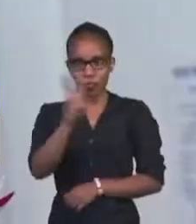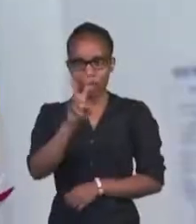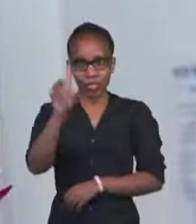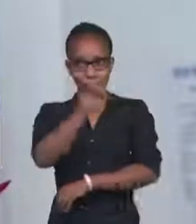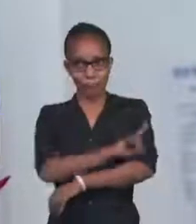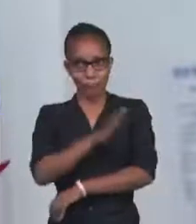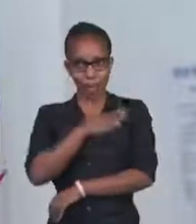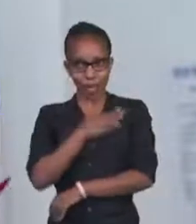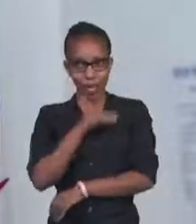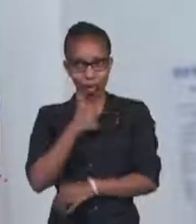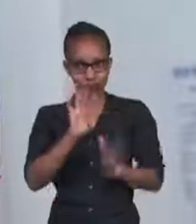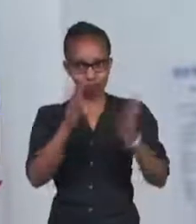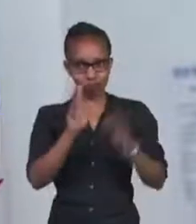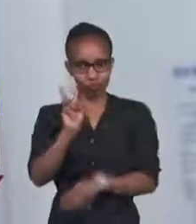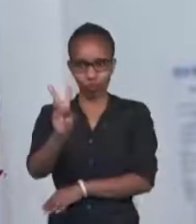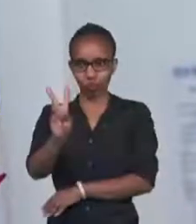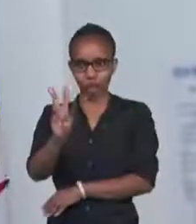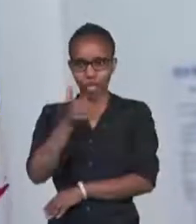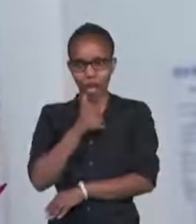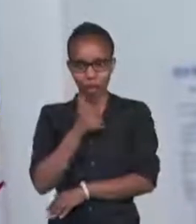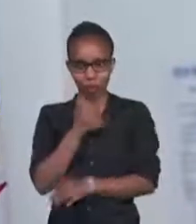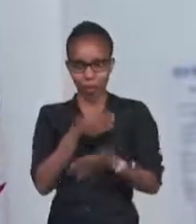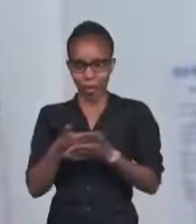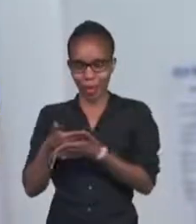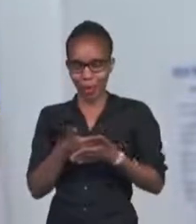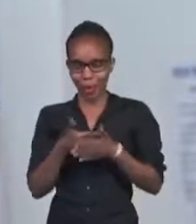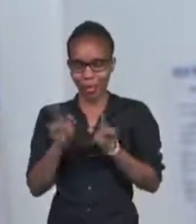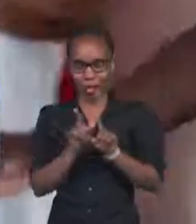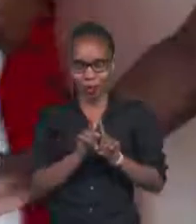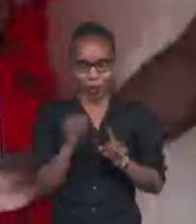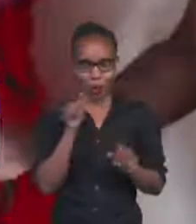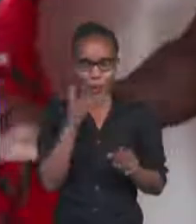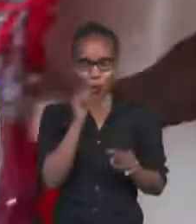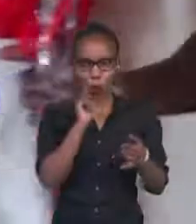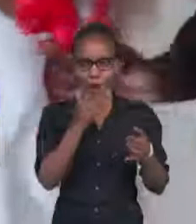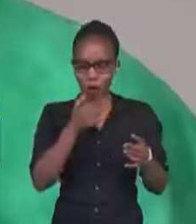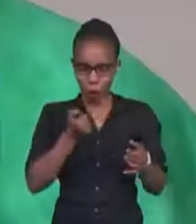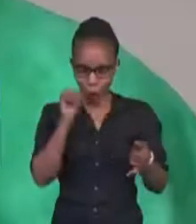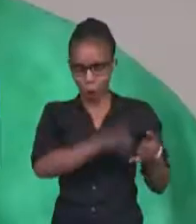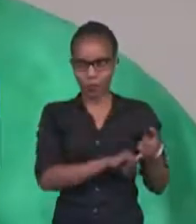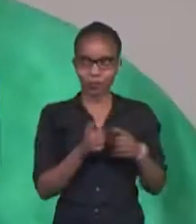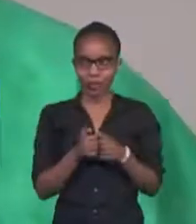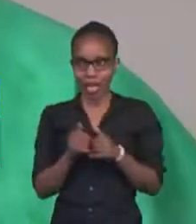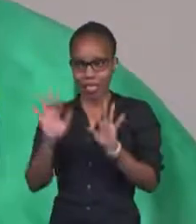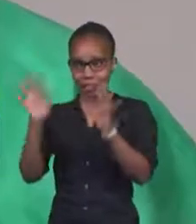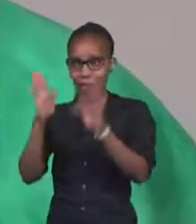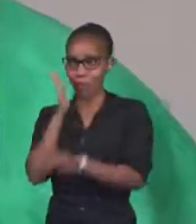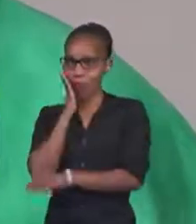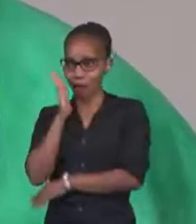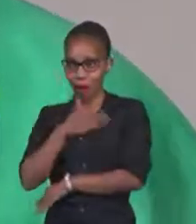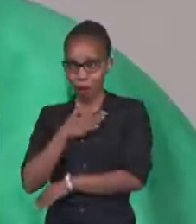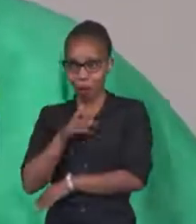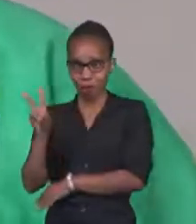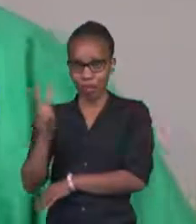kwangu niko na sherehe mbili. Niko na ya mtoto na niko na ya bibi. We are glad to celebrate our mothers today being on a Valentine